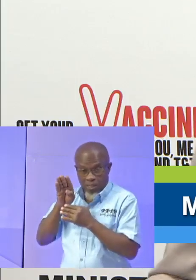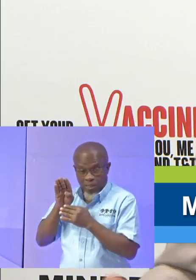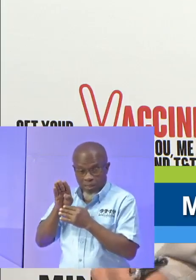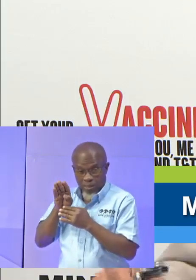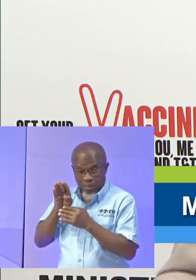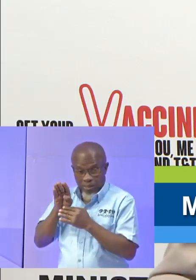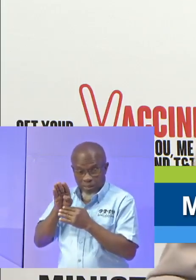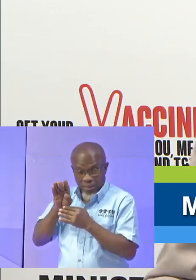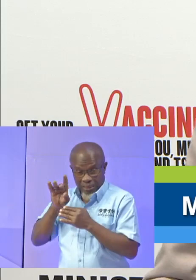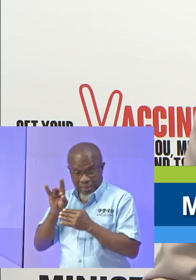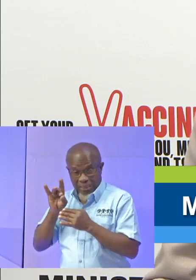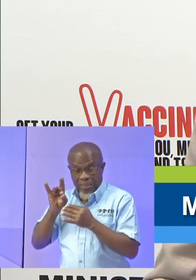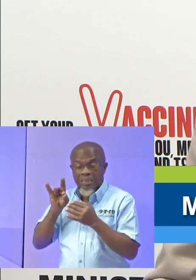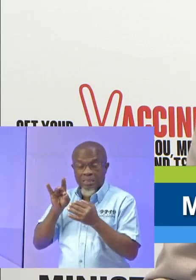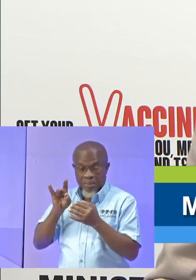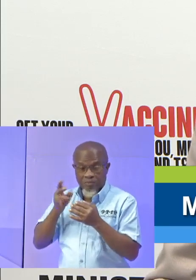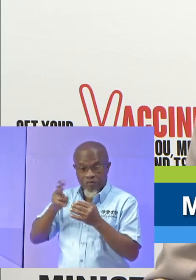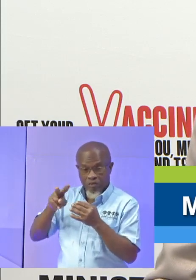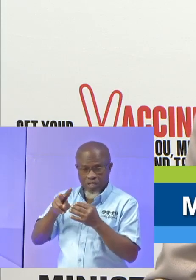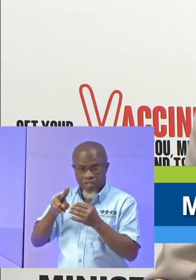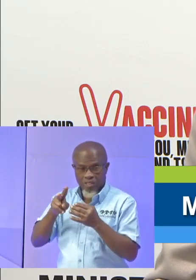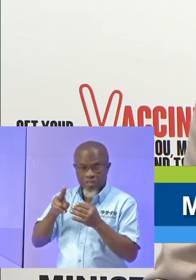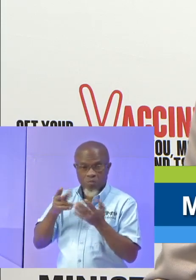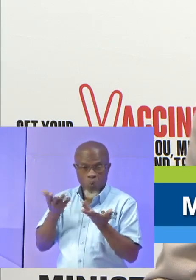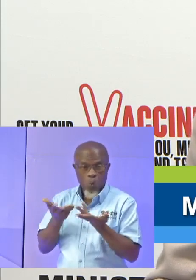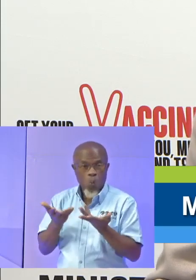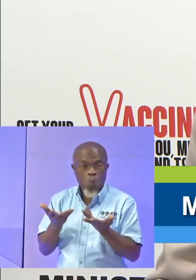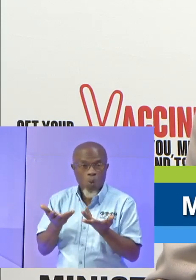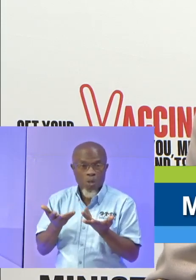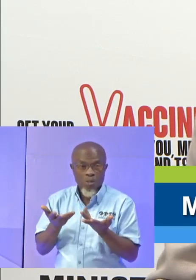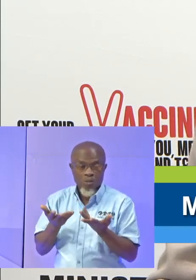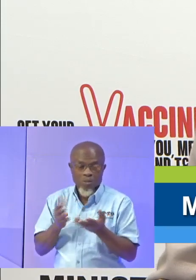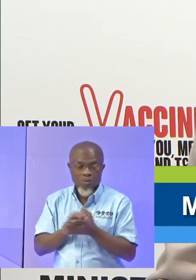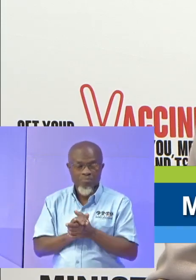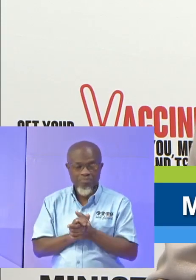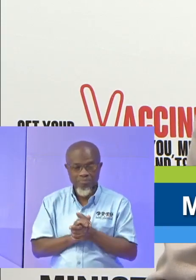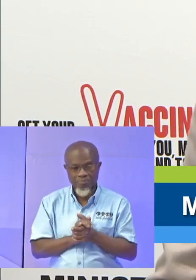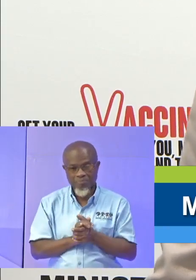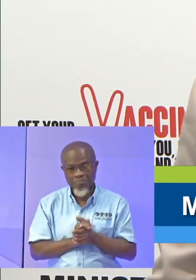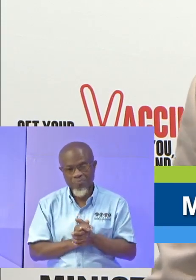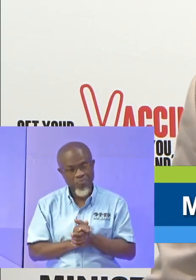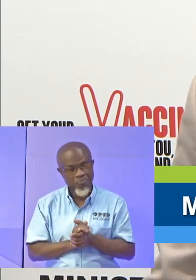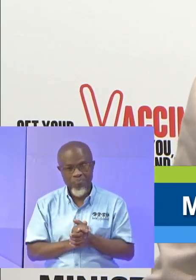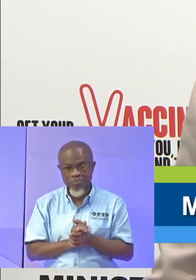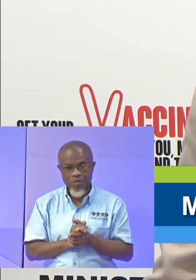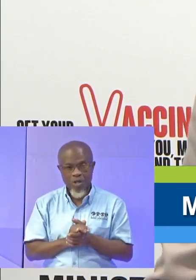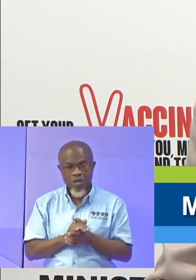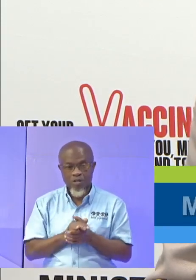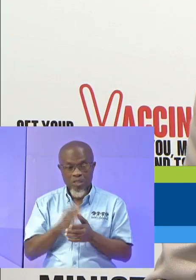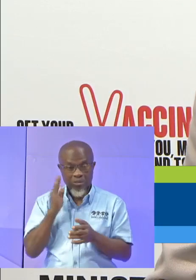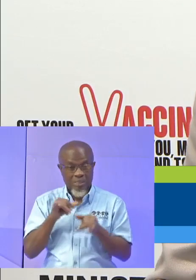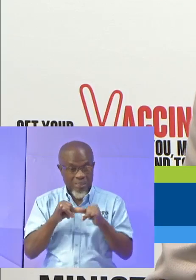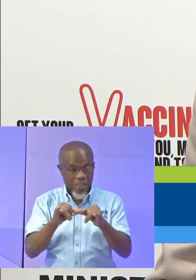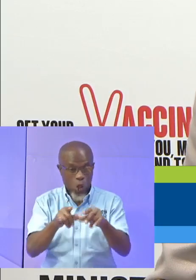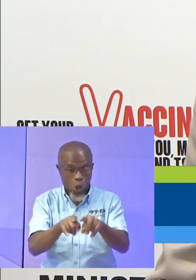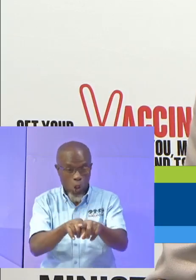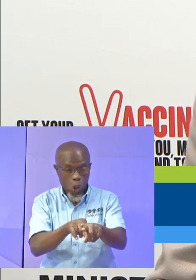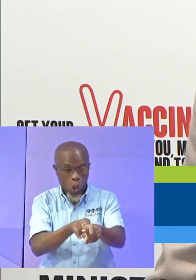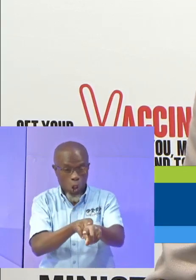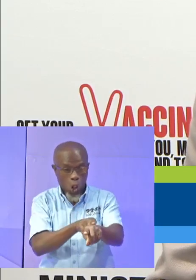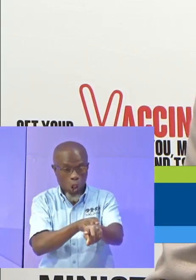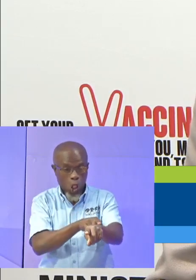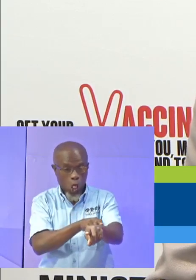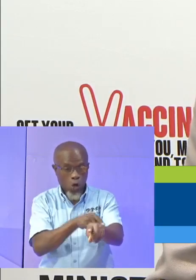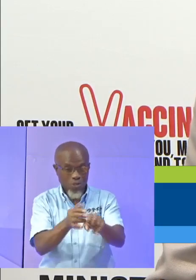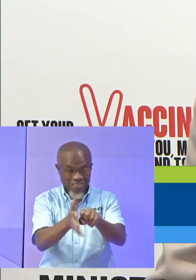$1 million question. Are we in this for a long time? The answer is no one knows. No one can put an end date to this